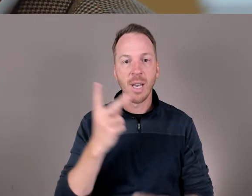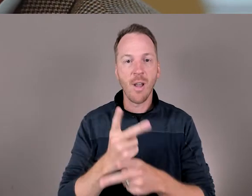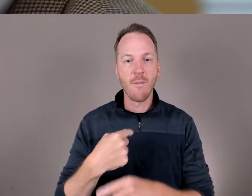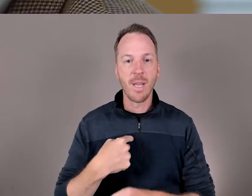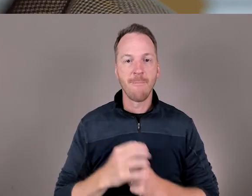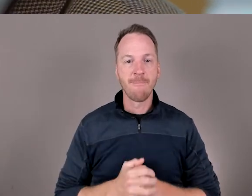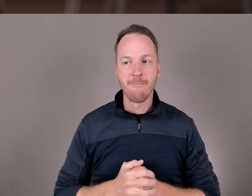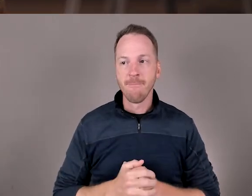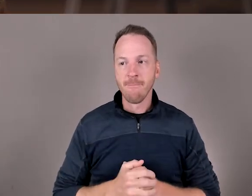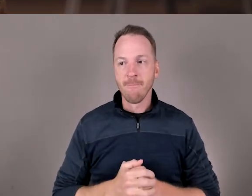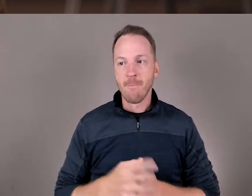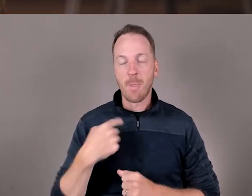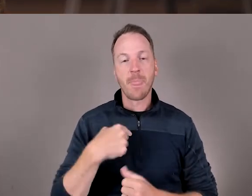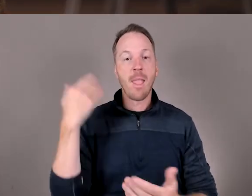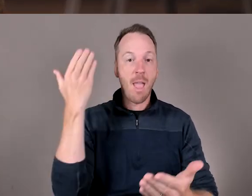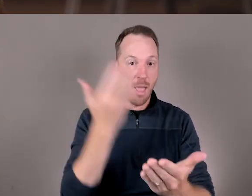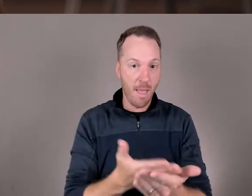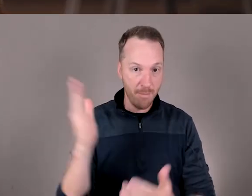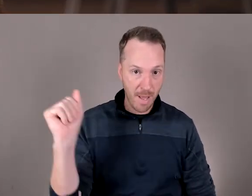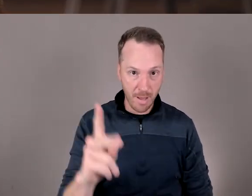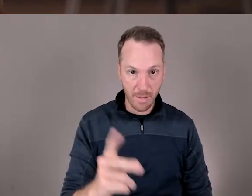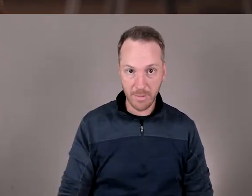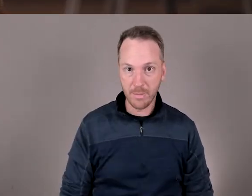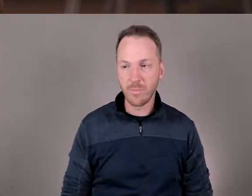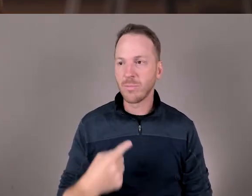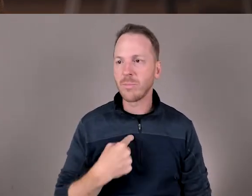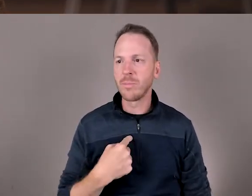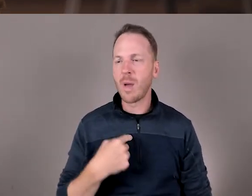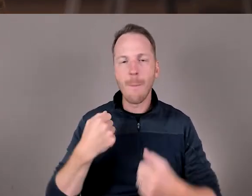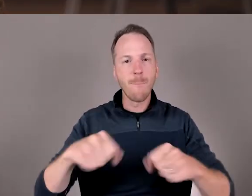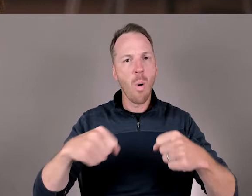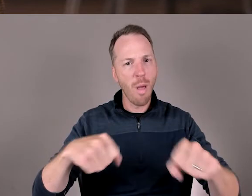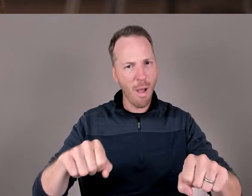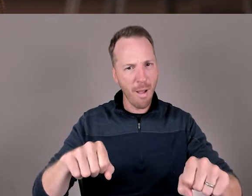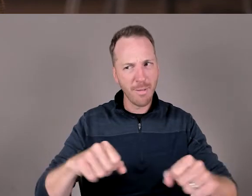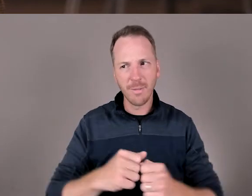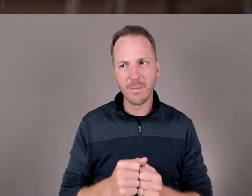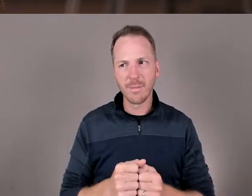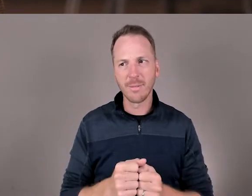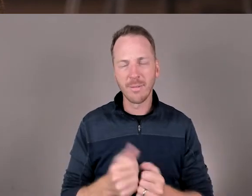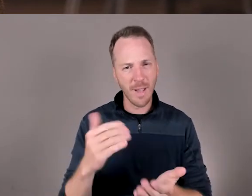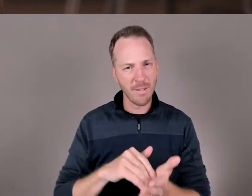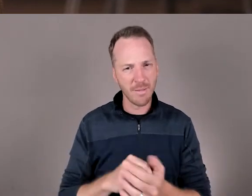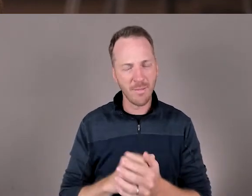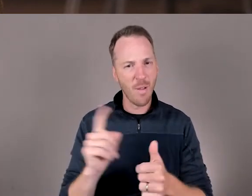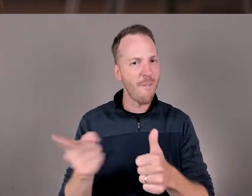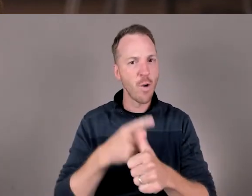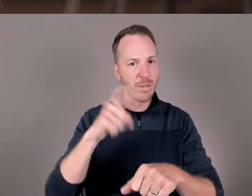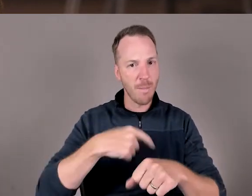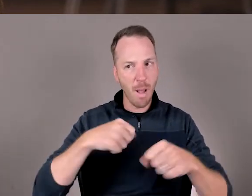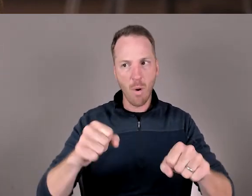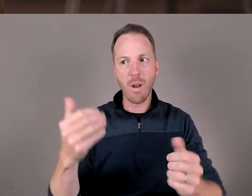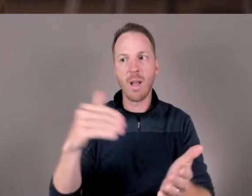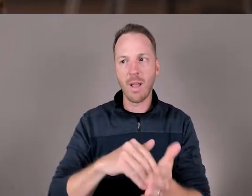of me. We got back, and I mowed the lawn. And the very first time I did